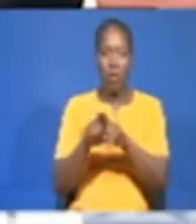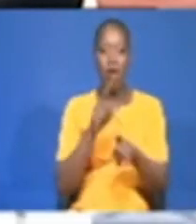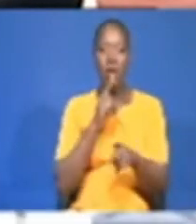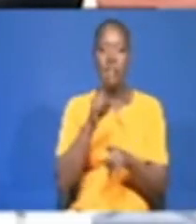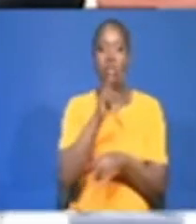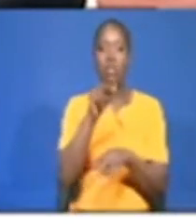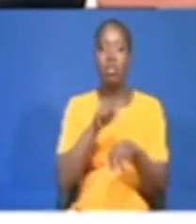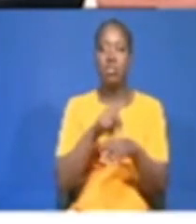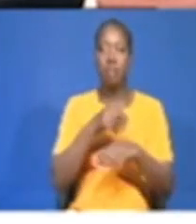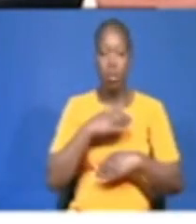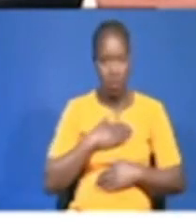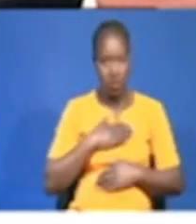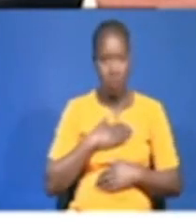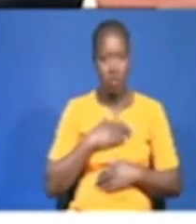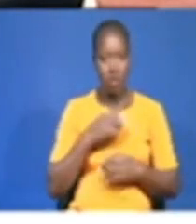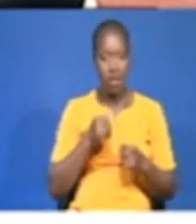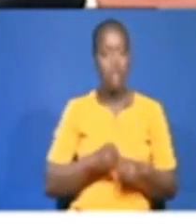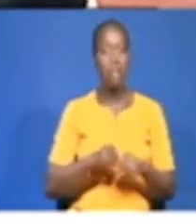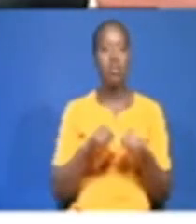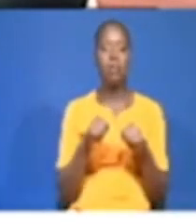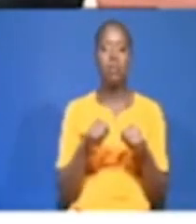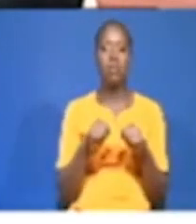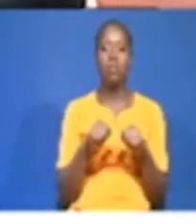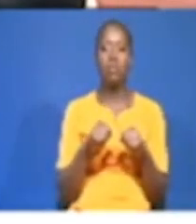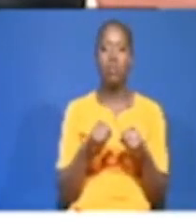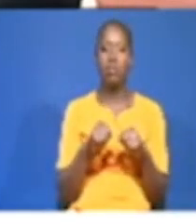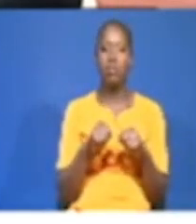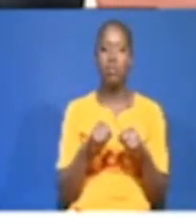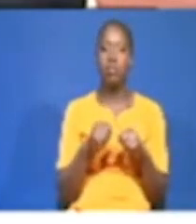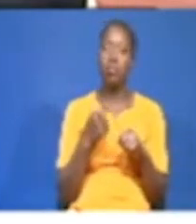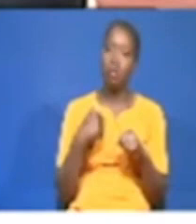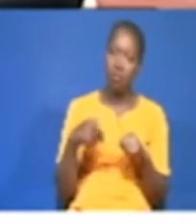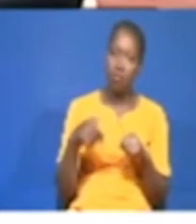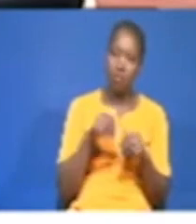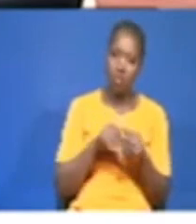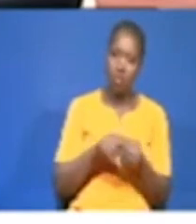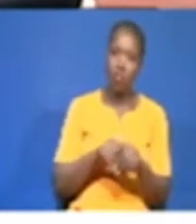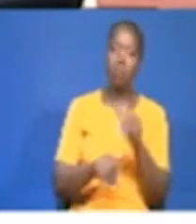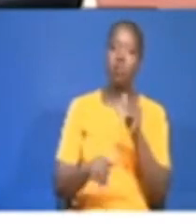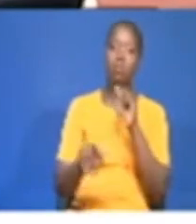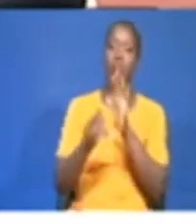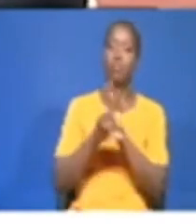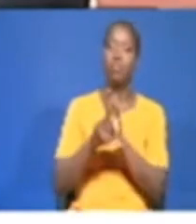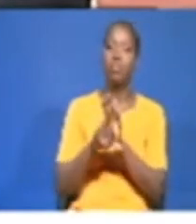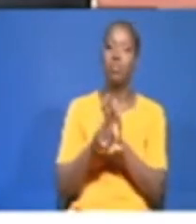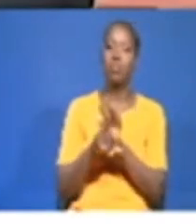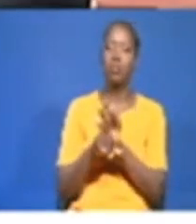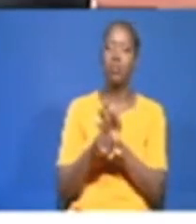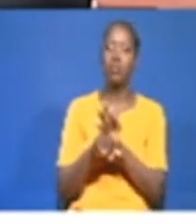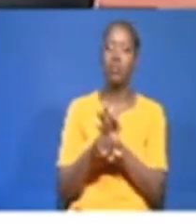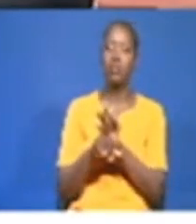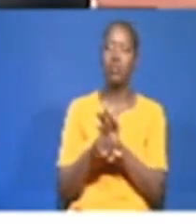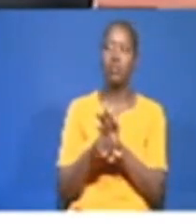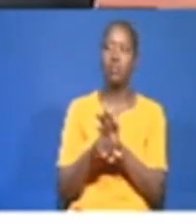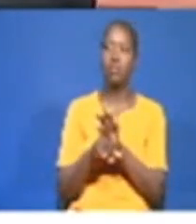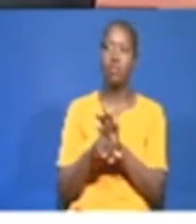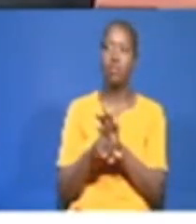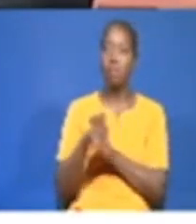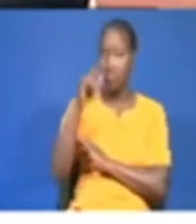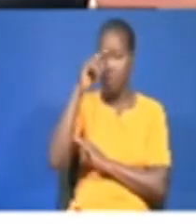the Honorable Chairman, we will follow the law. We will respect